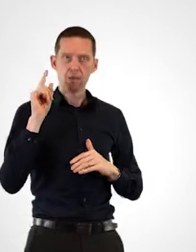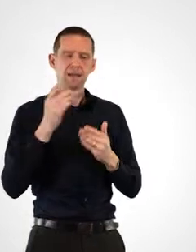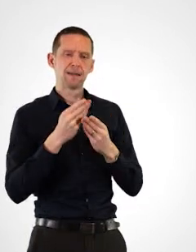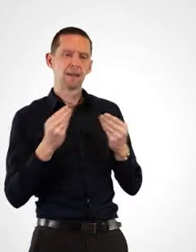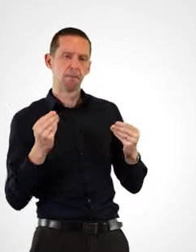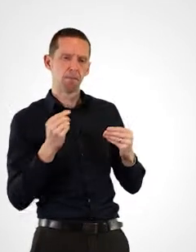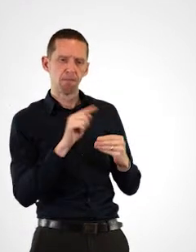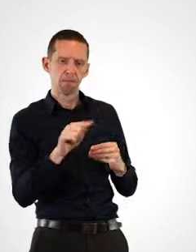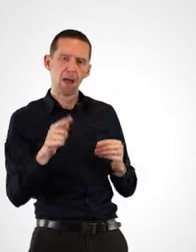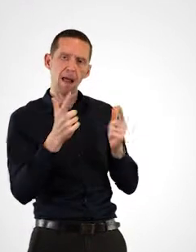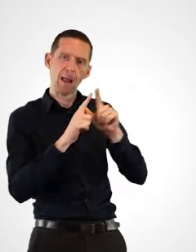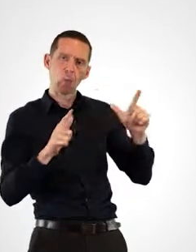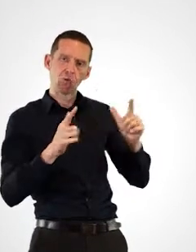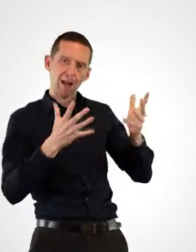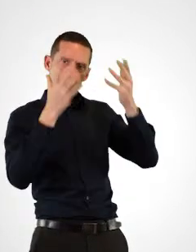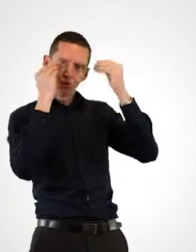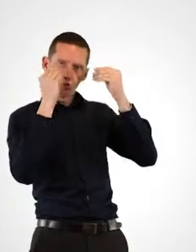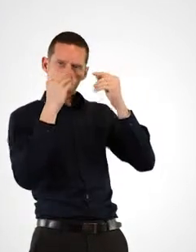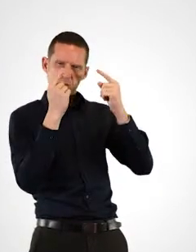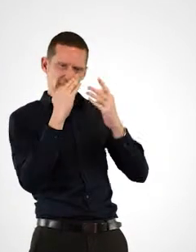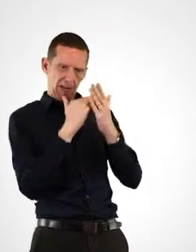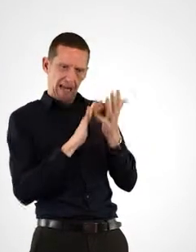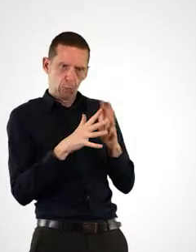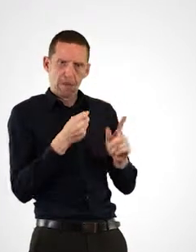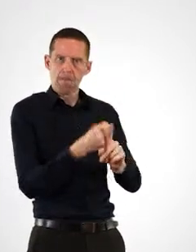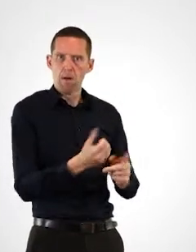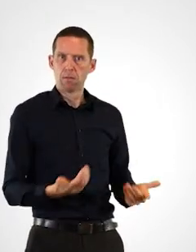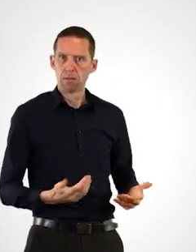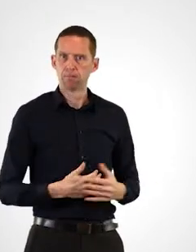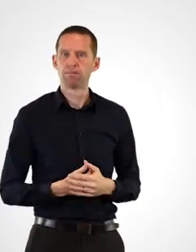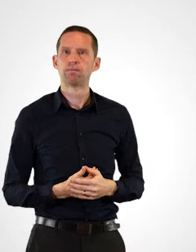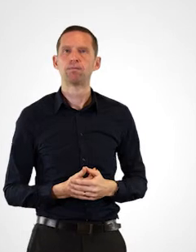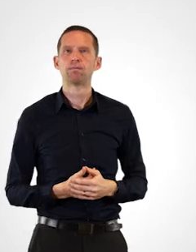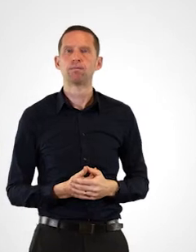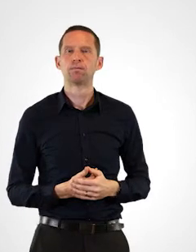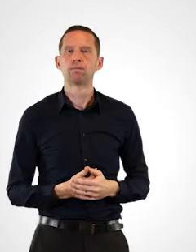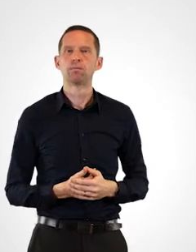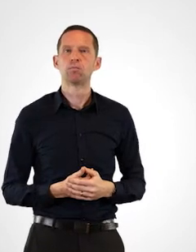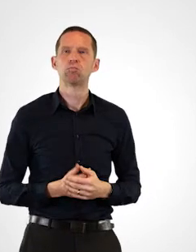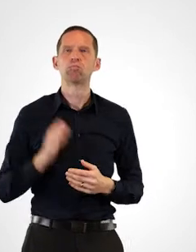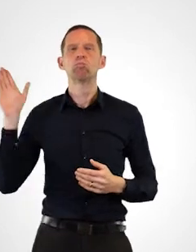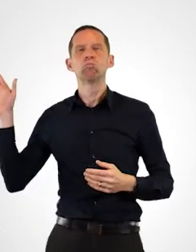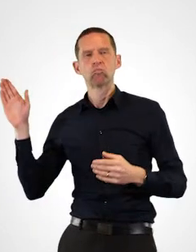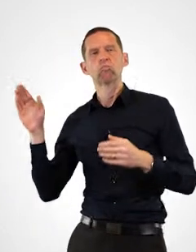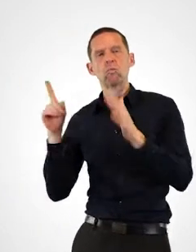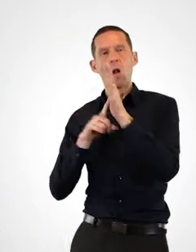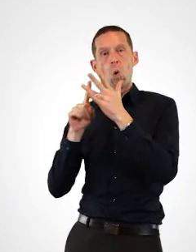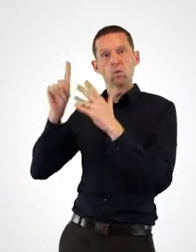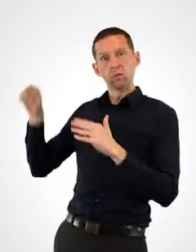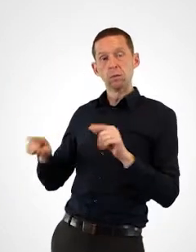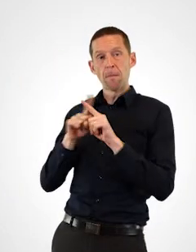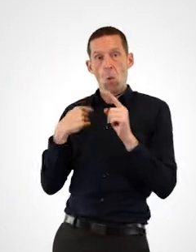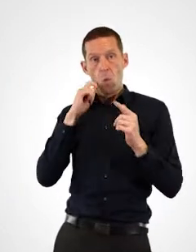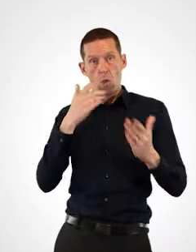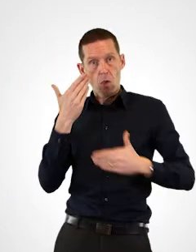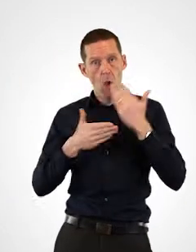language acquisition conditions have been impacted on. We'll also explain in great depth